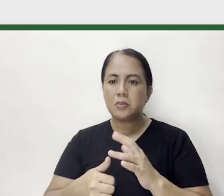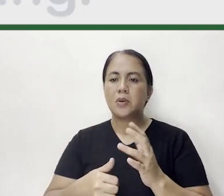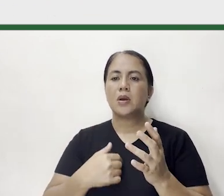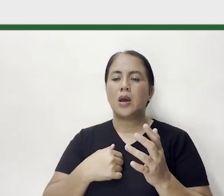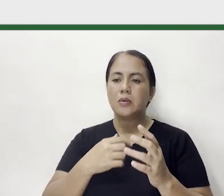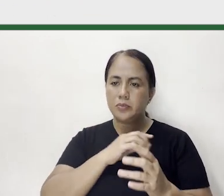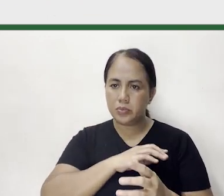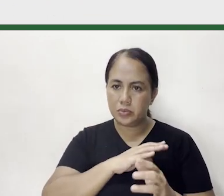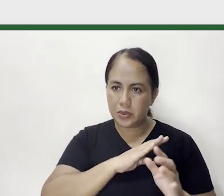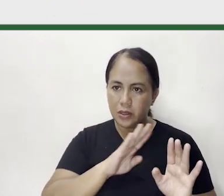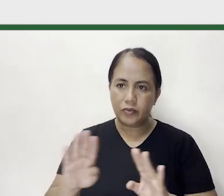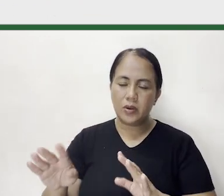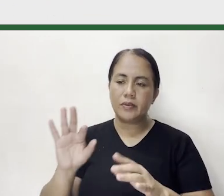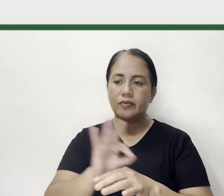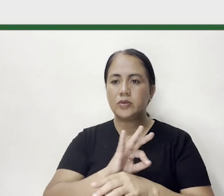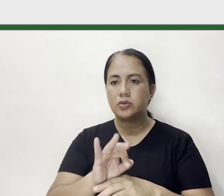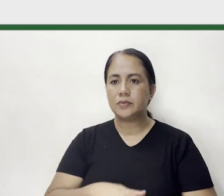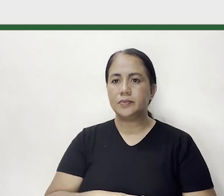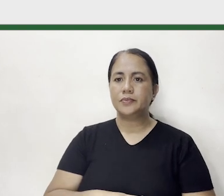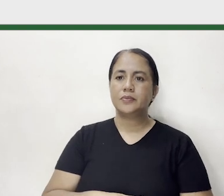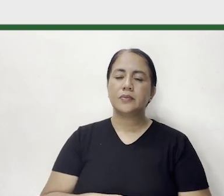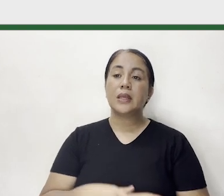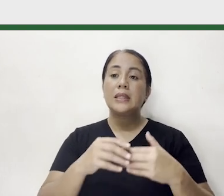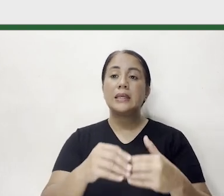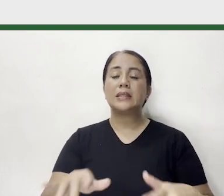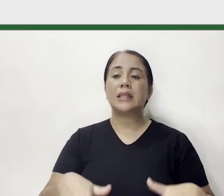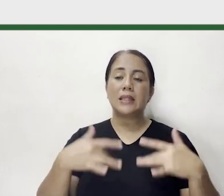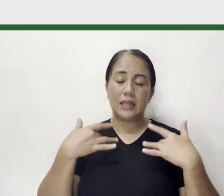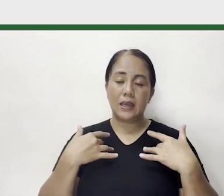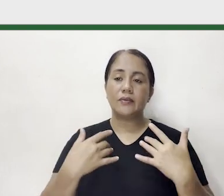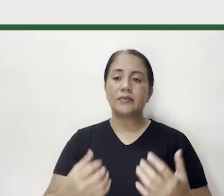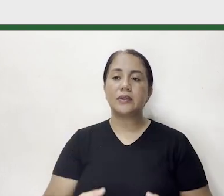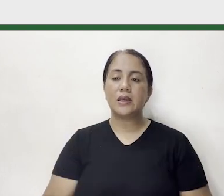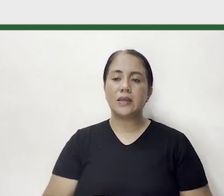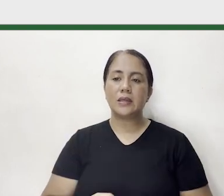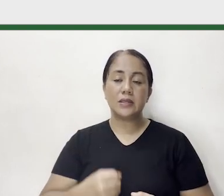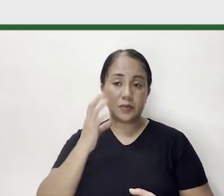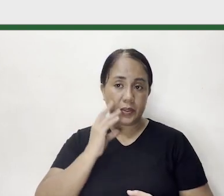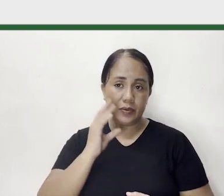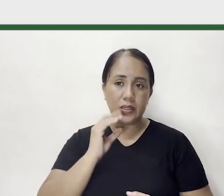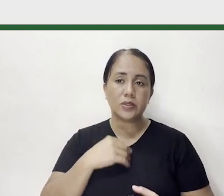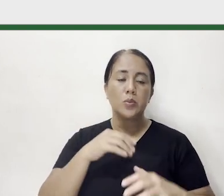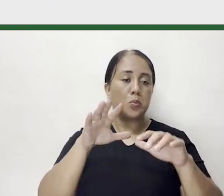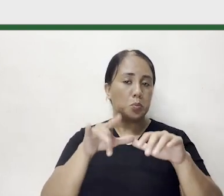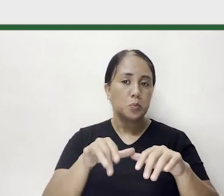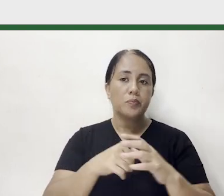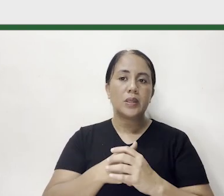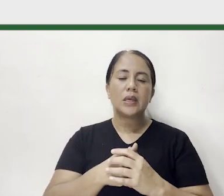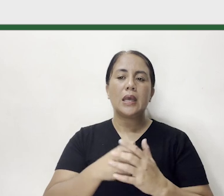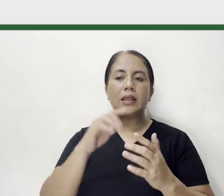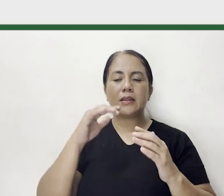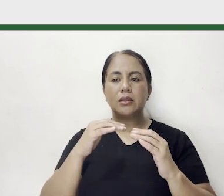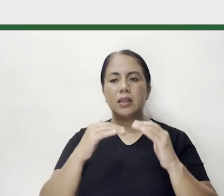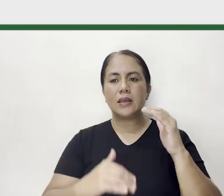appearance, behavior, and functioning. This leads to the lives and experiences of persons